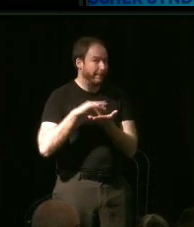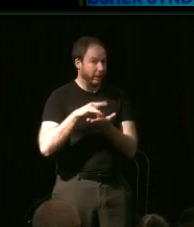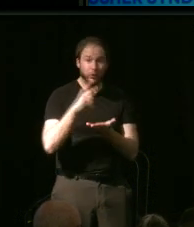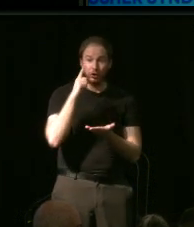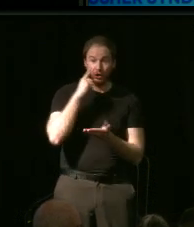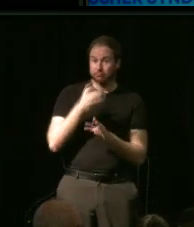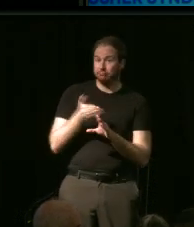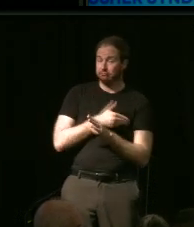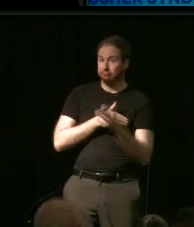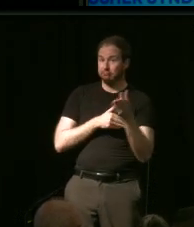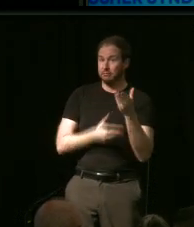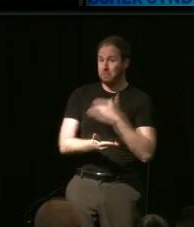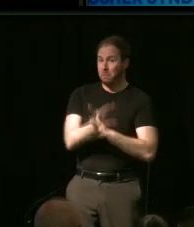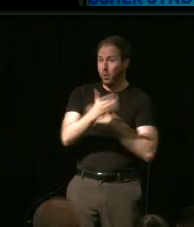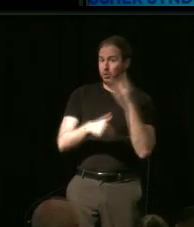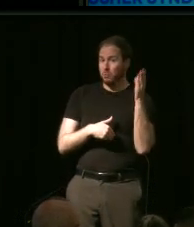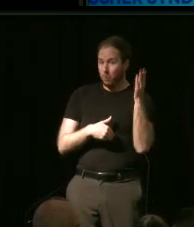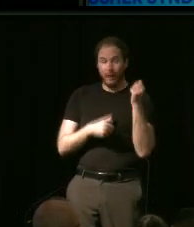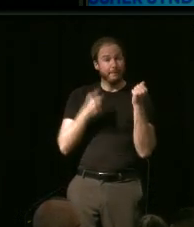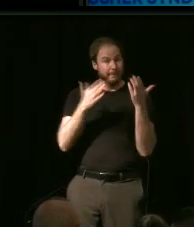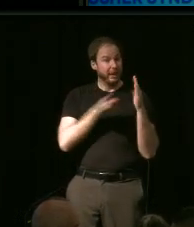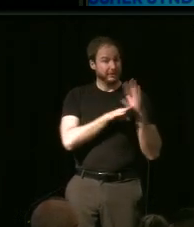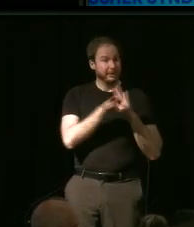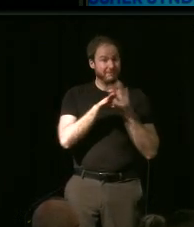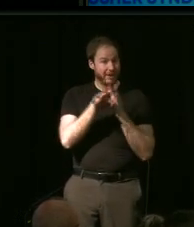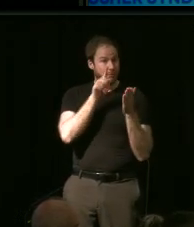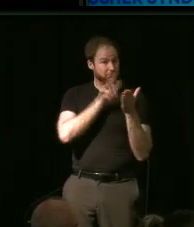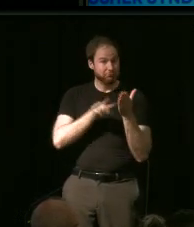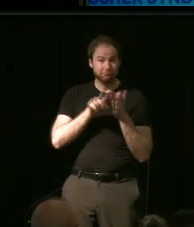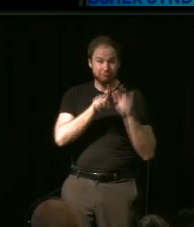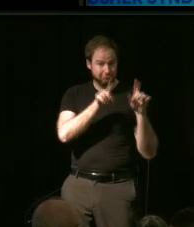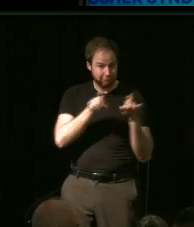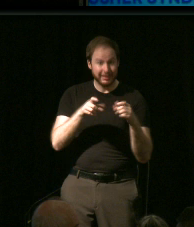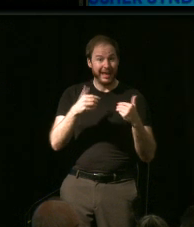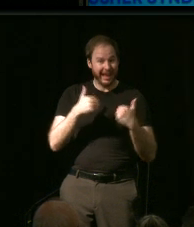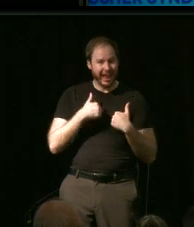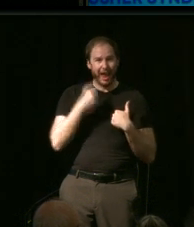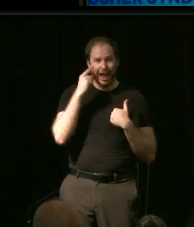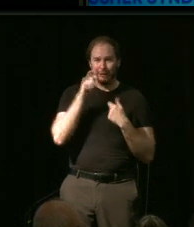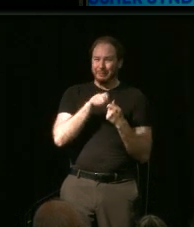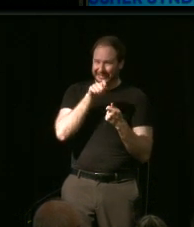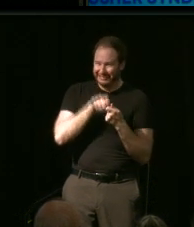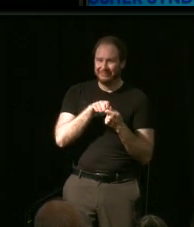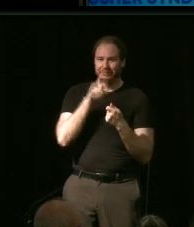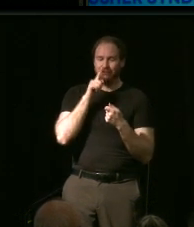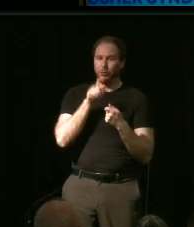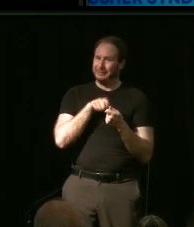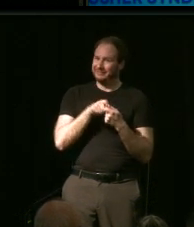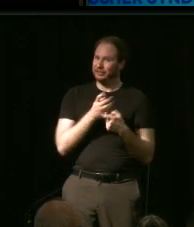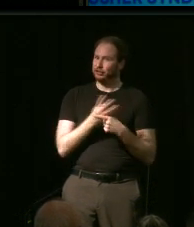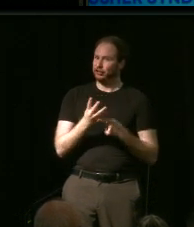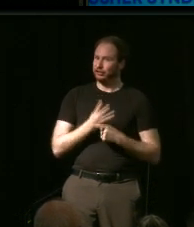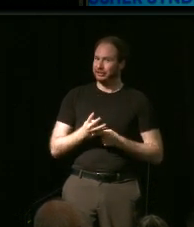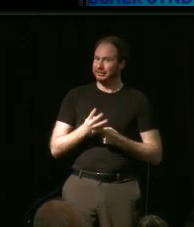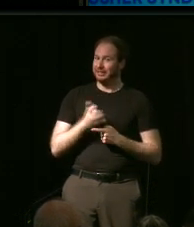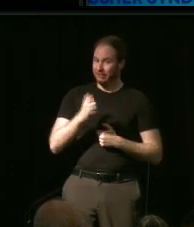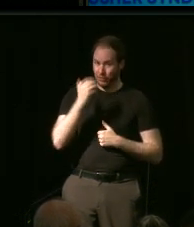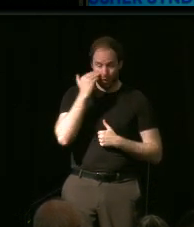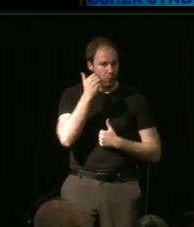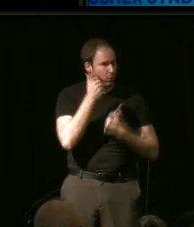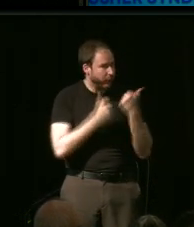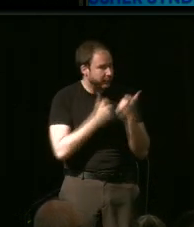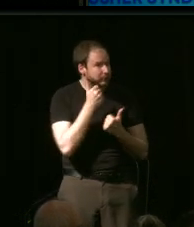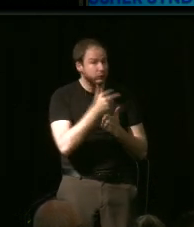lot today, so many of the therapies being developed are gene specific. And so they want to know, do you have